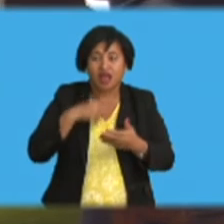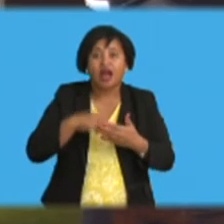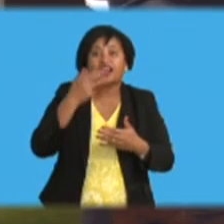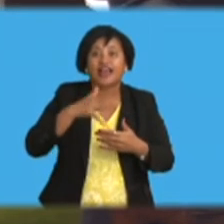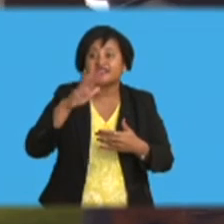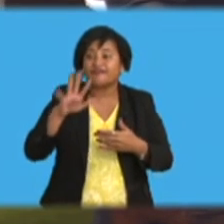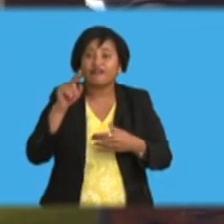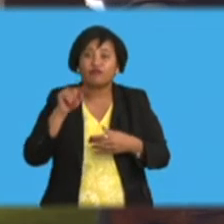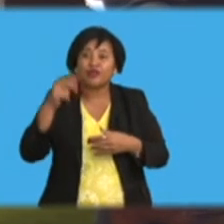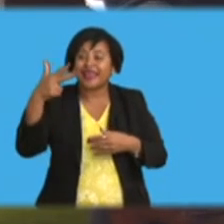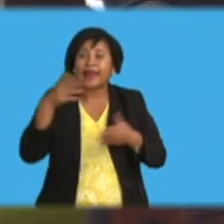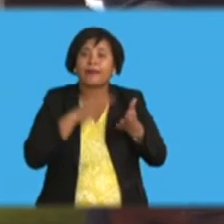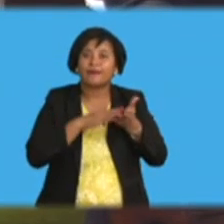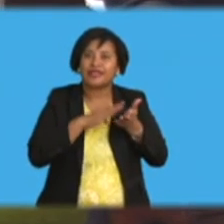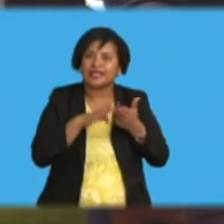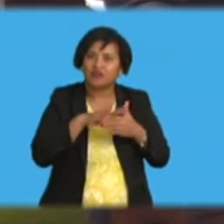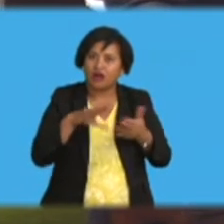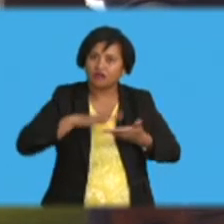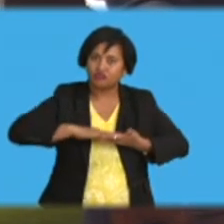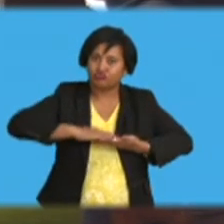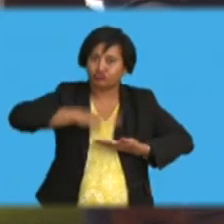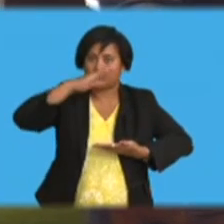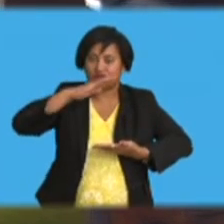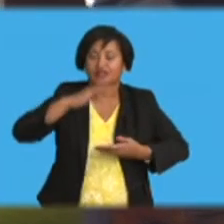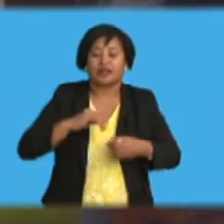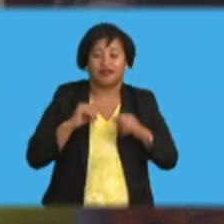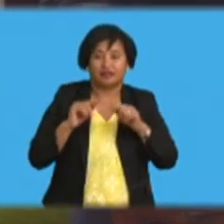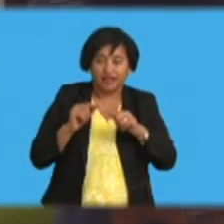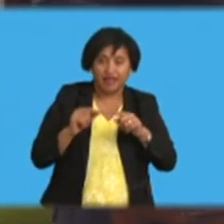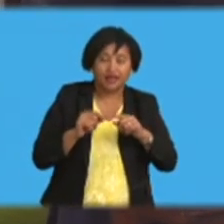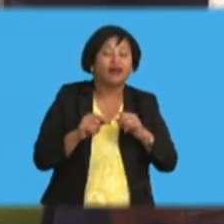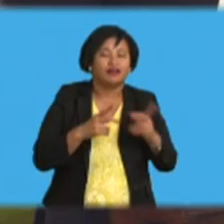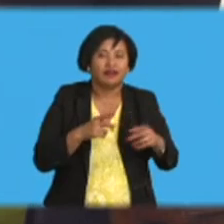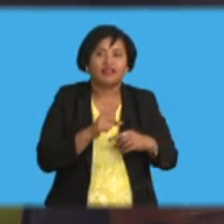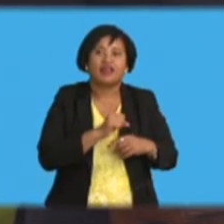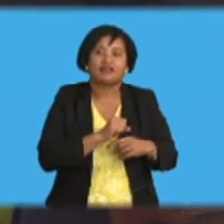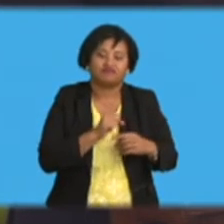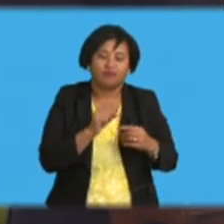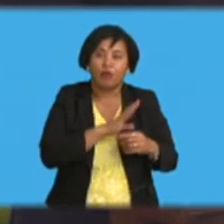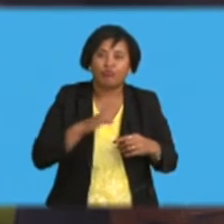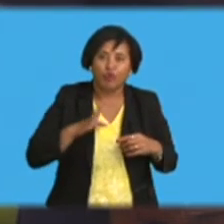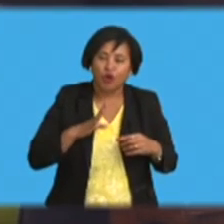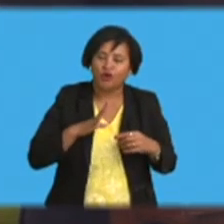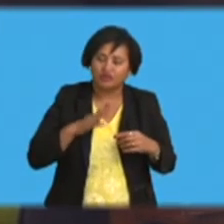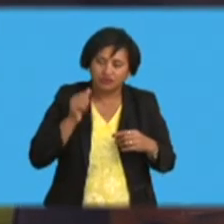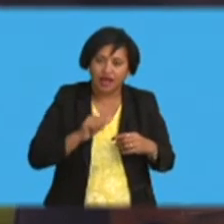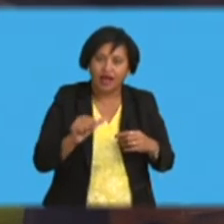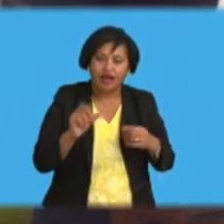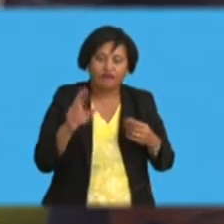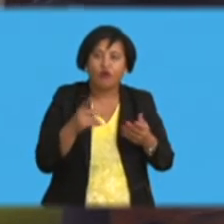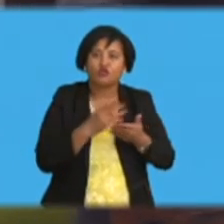million, following which the airline's board approved one of the largest staff profit share payouts in Fijian